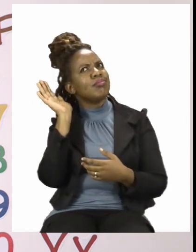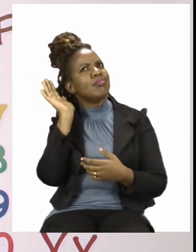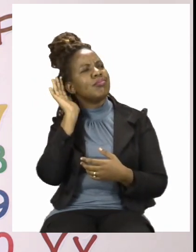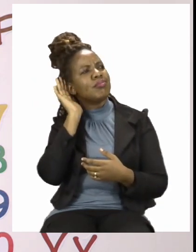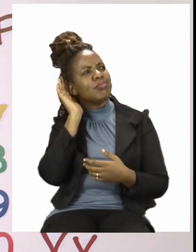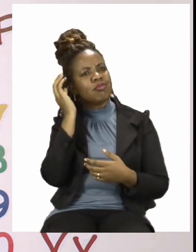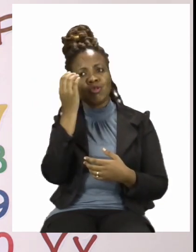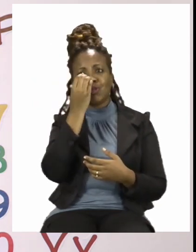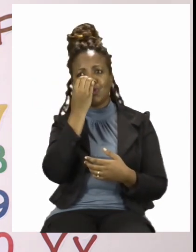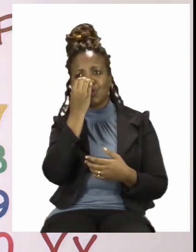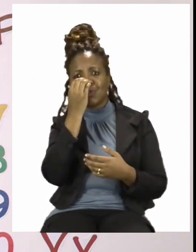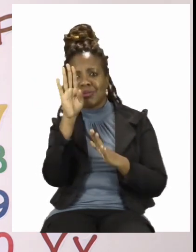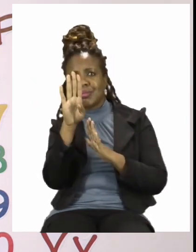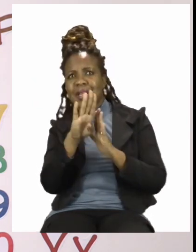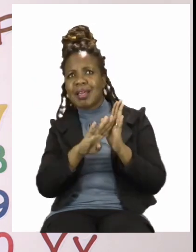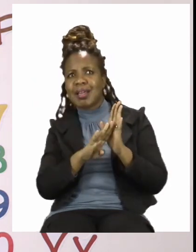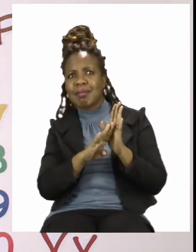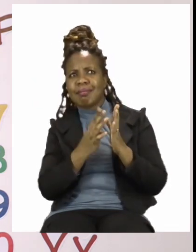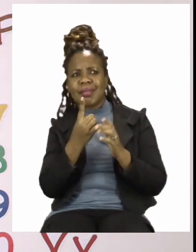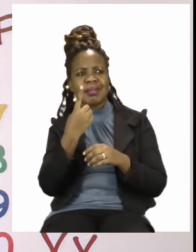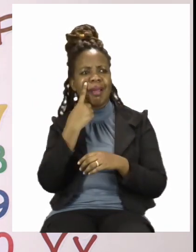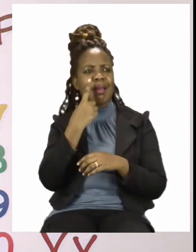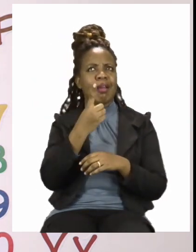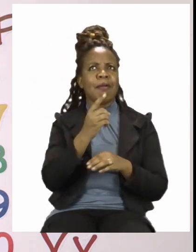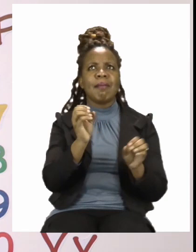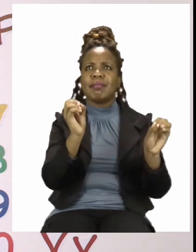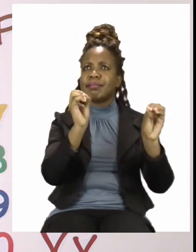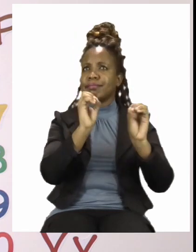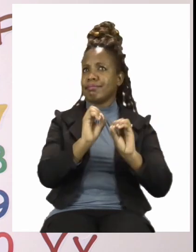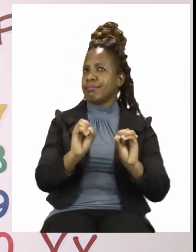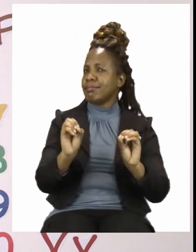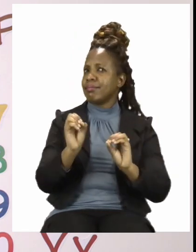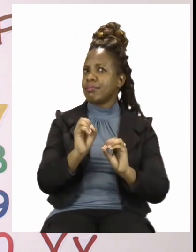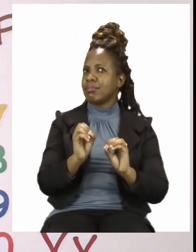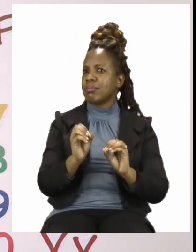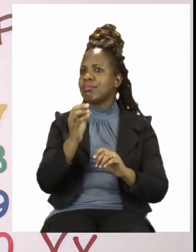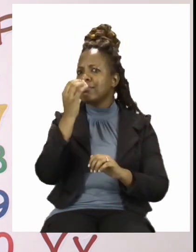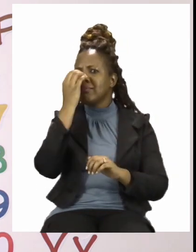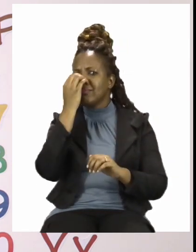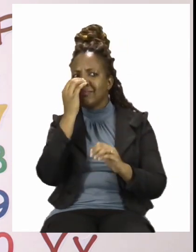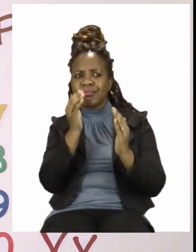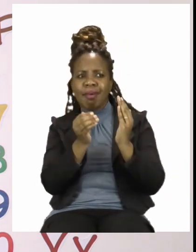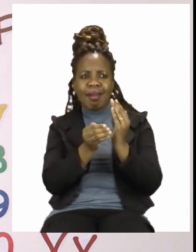him. Zoshi, are you hiding from me again?